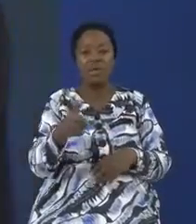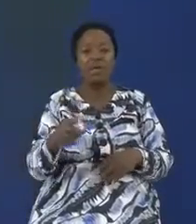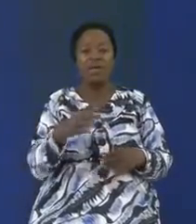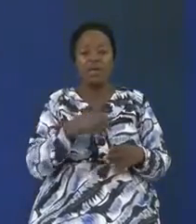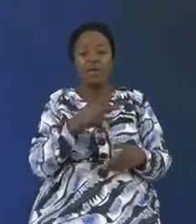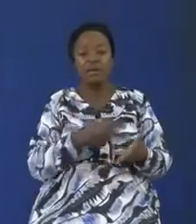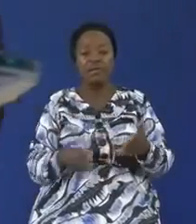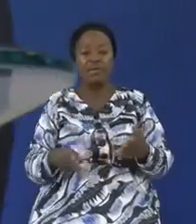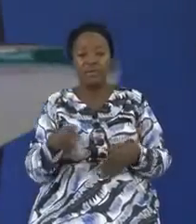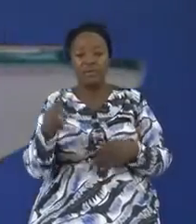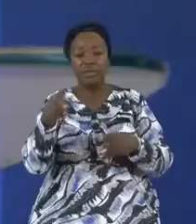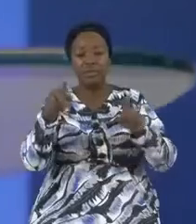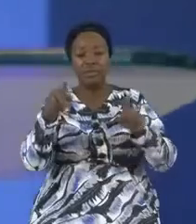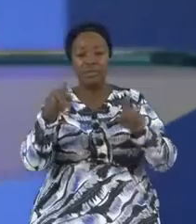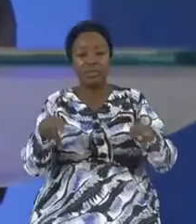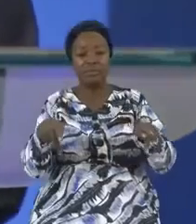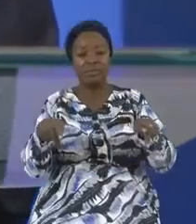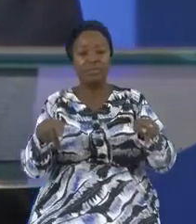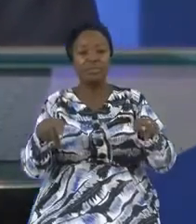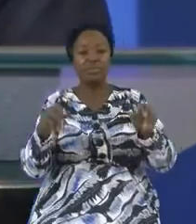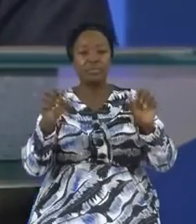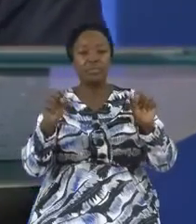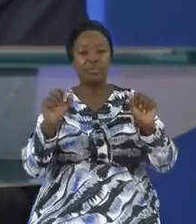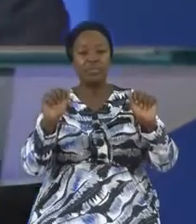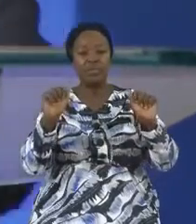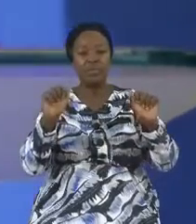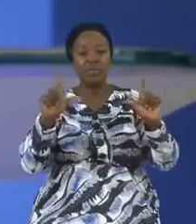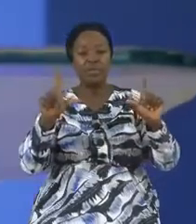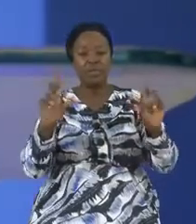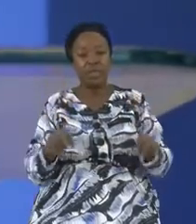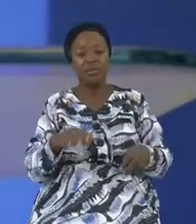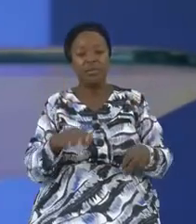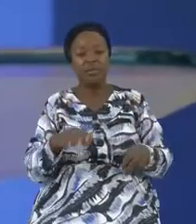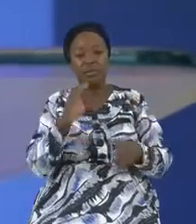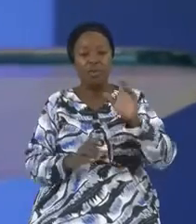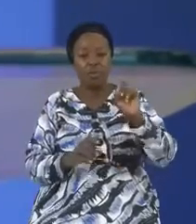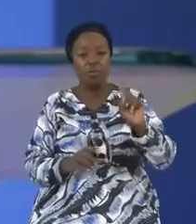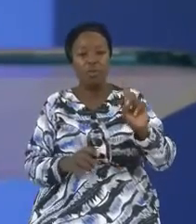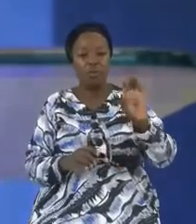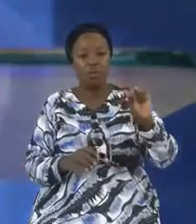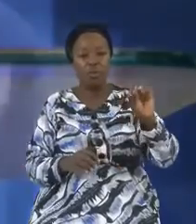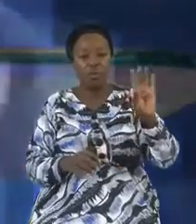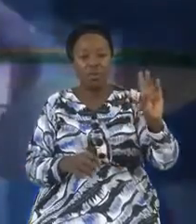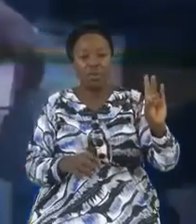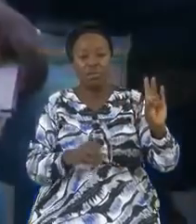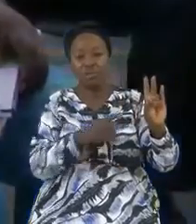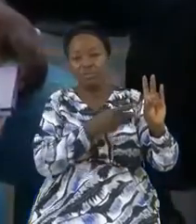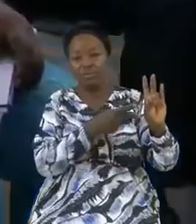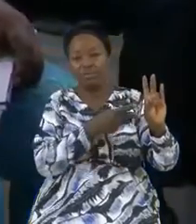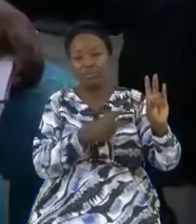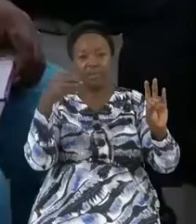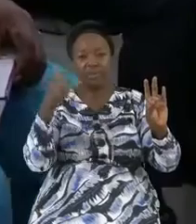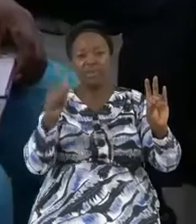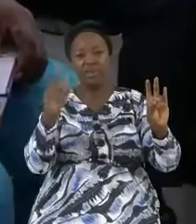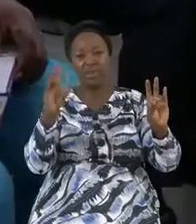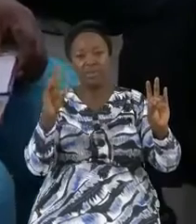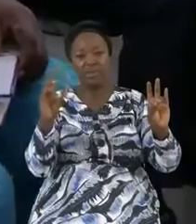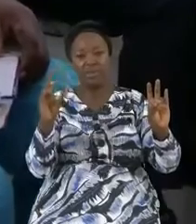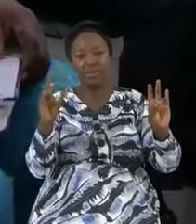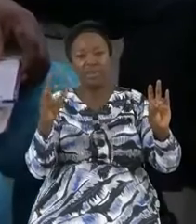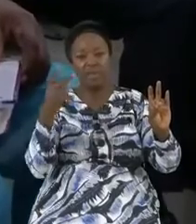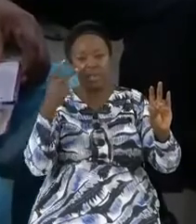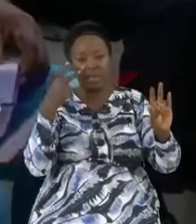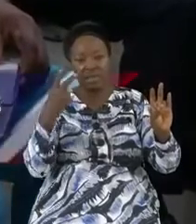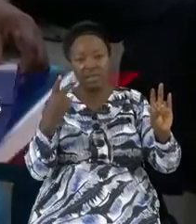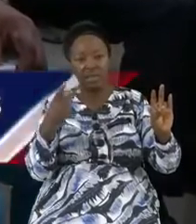107, verse 17. It says in Psalm 107, verse 17, fools